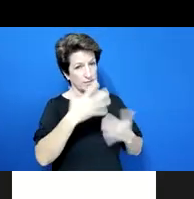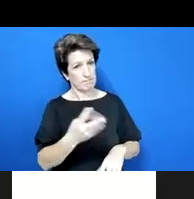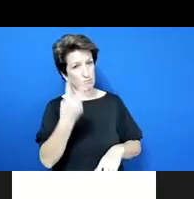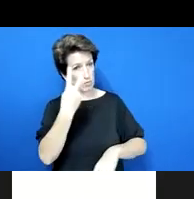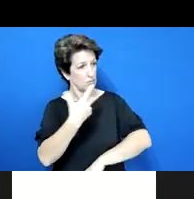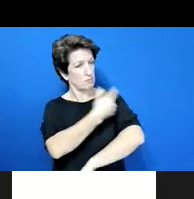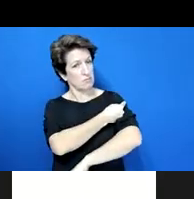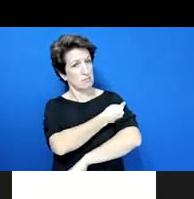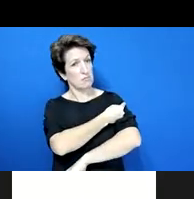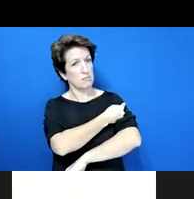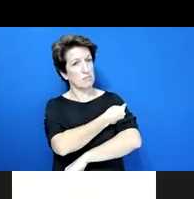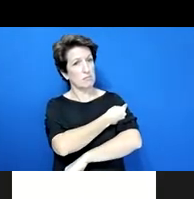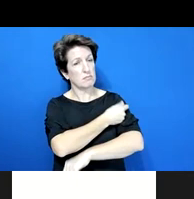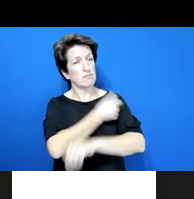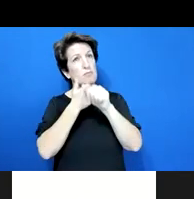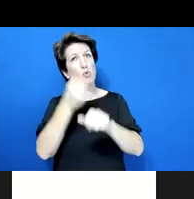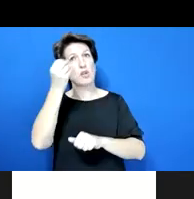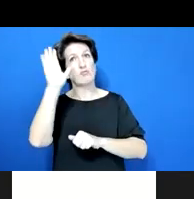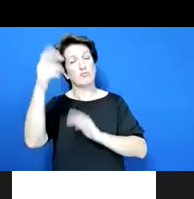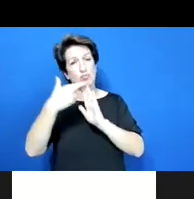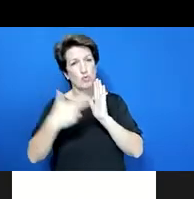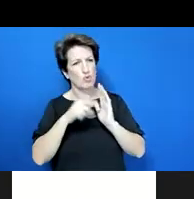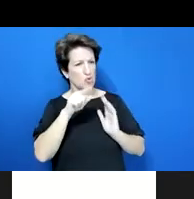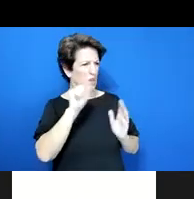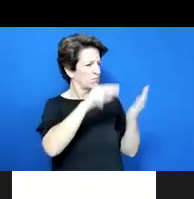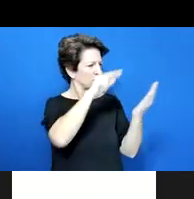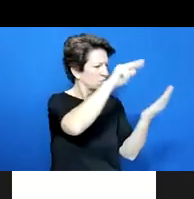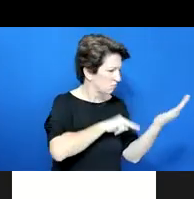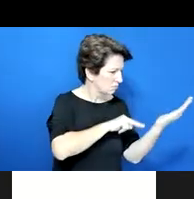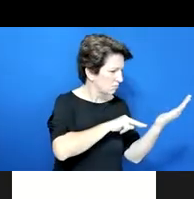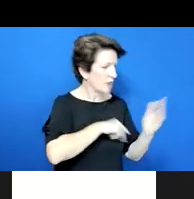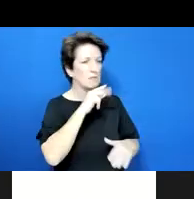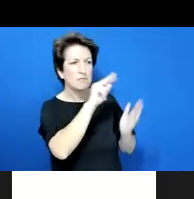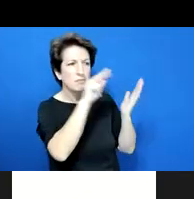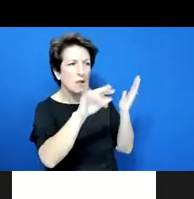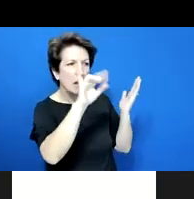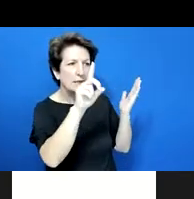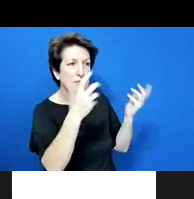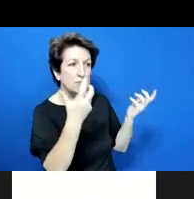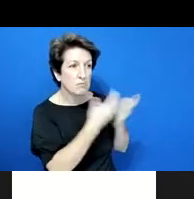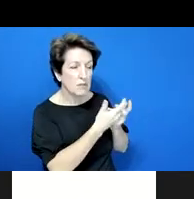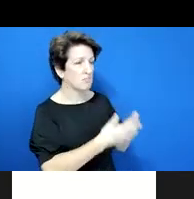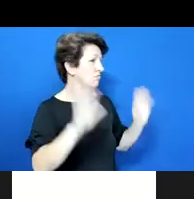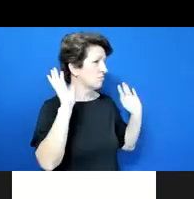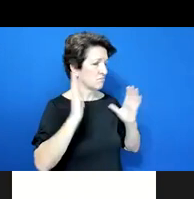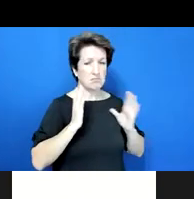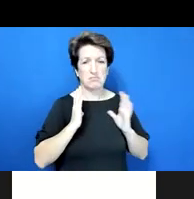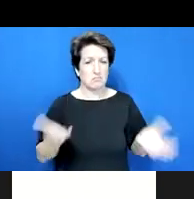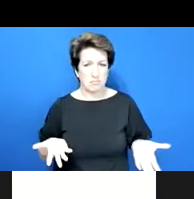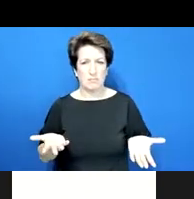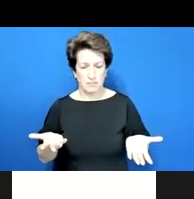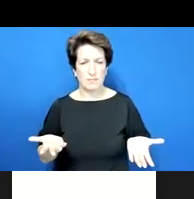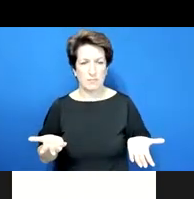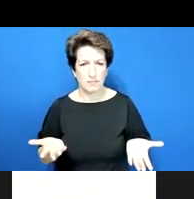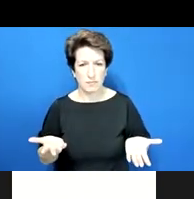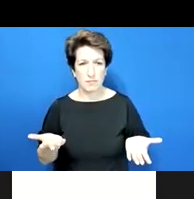Ontario policy. Just do a visual check and then check the ID, and that's all that's required. Even businesses now don't have